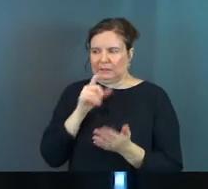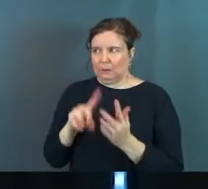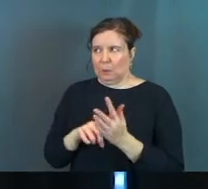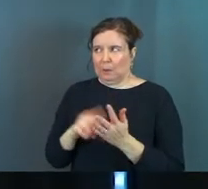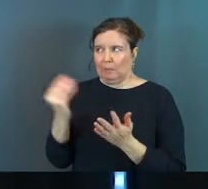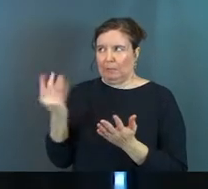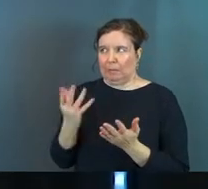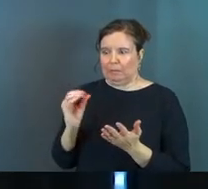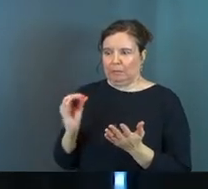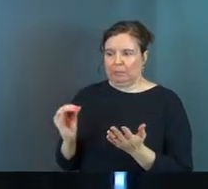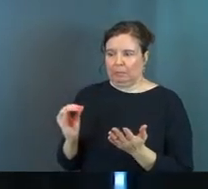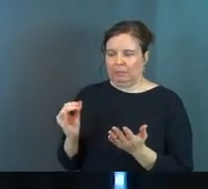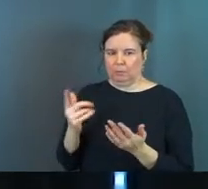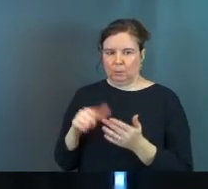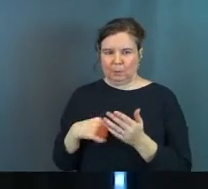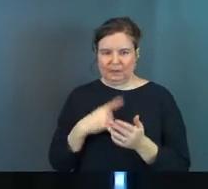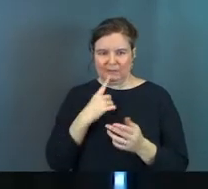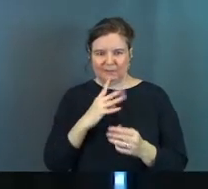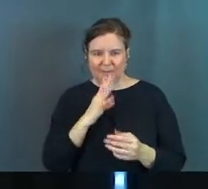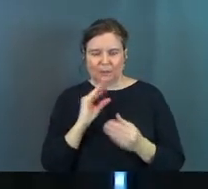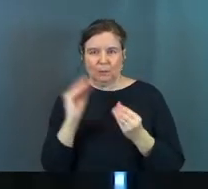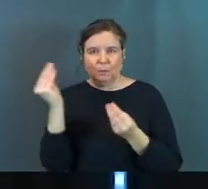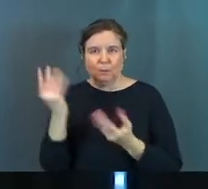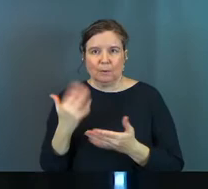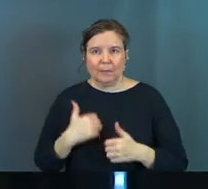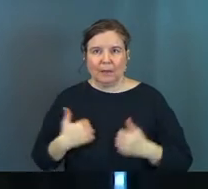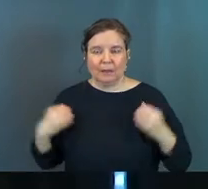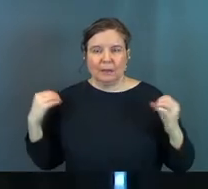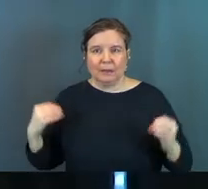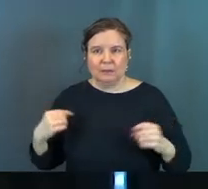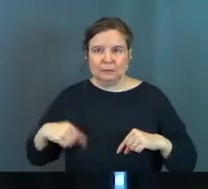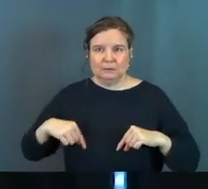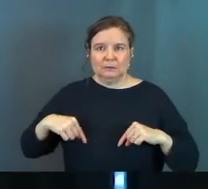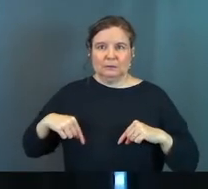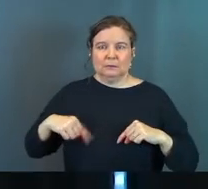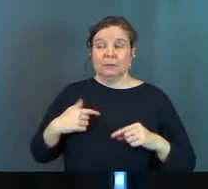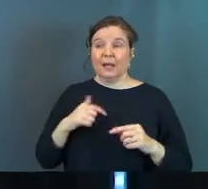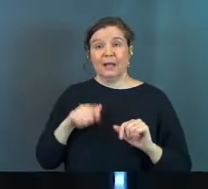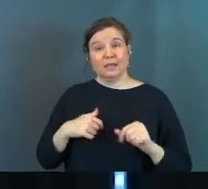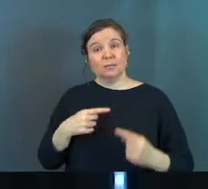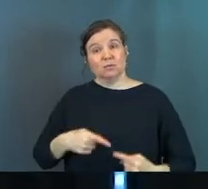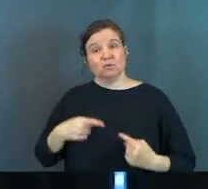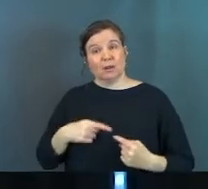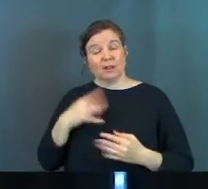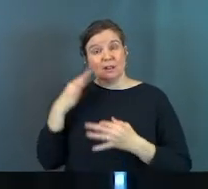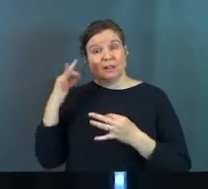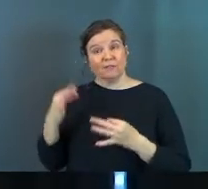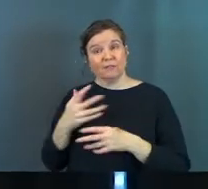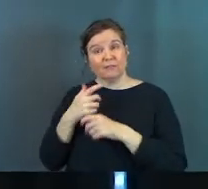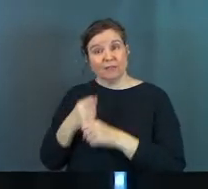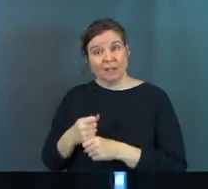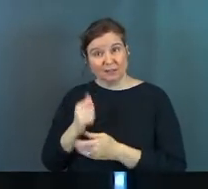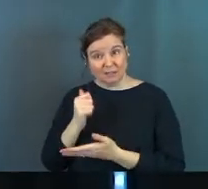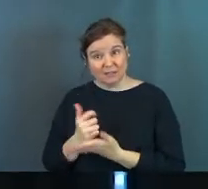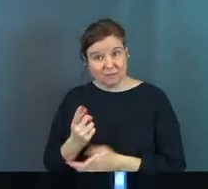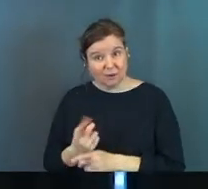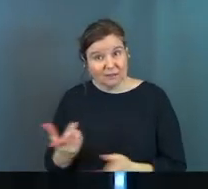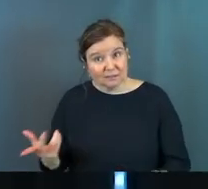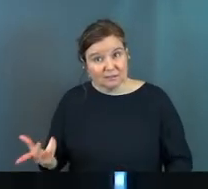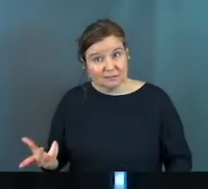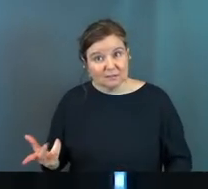show? And what if He doesn't speak into my life? And it can be a struggle of faith, amen? It can be a struggle of